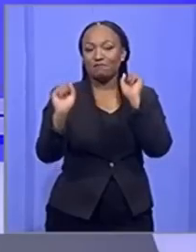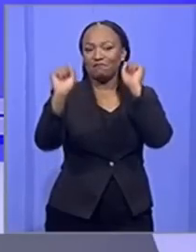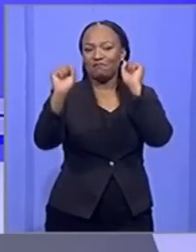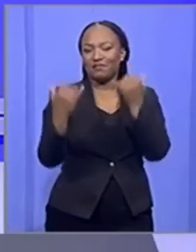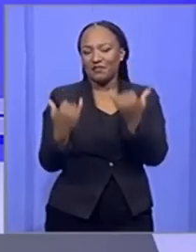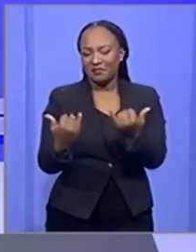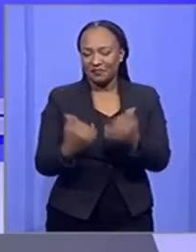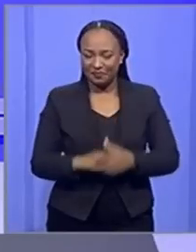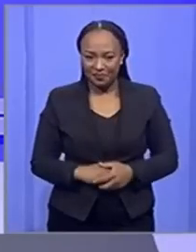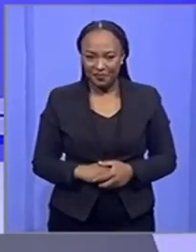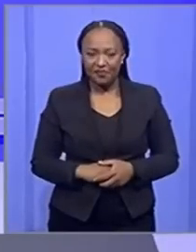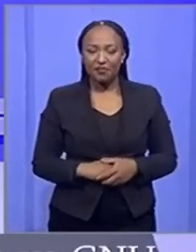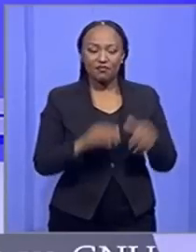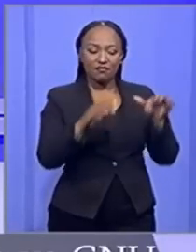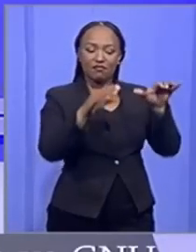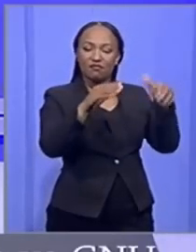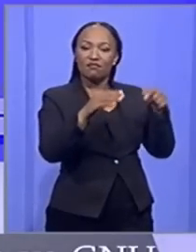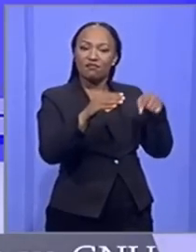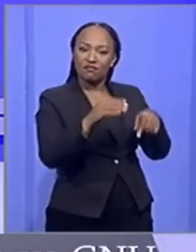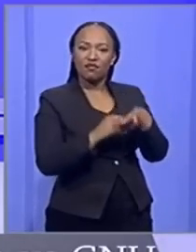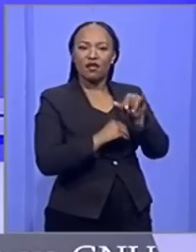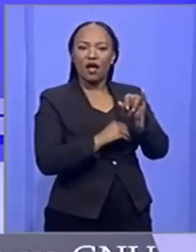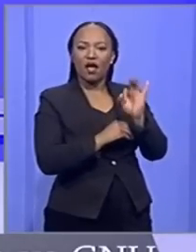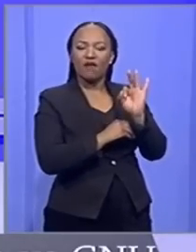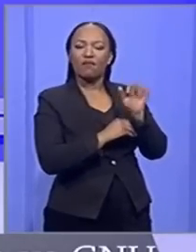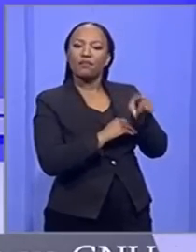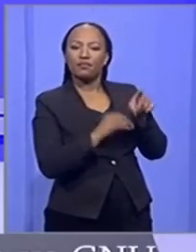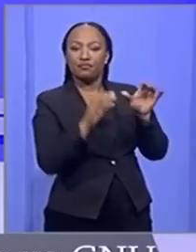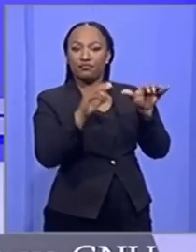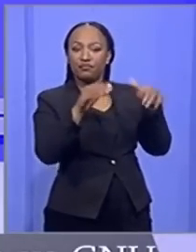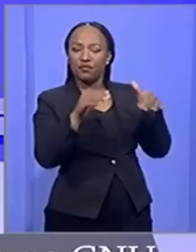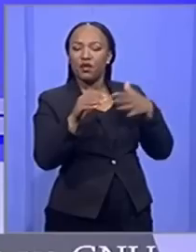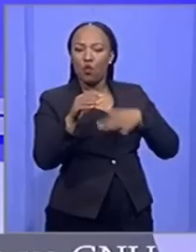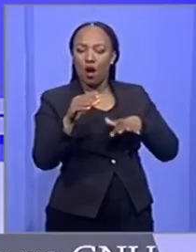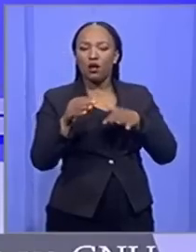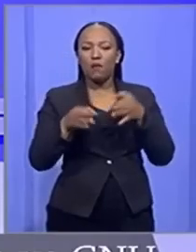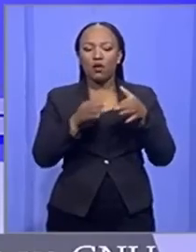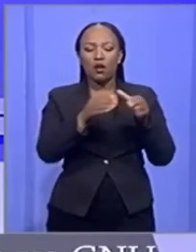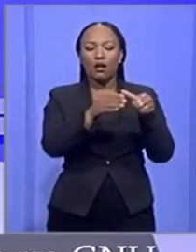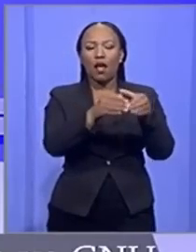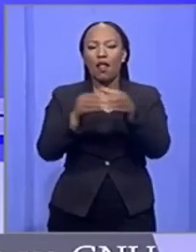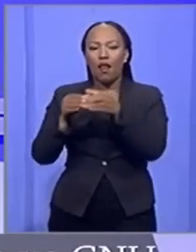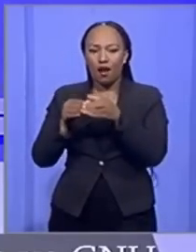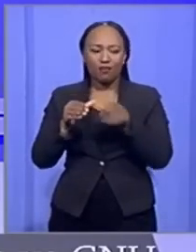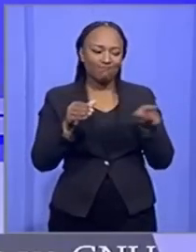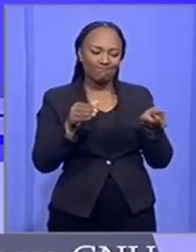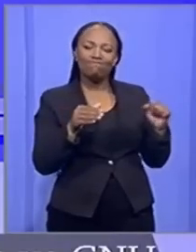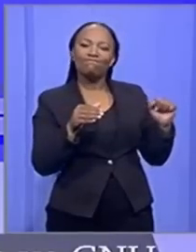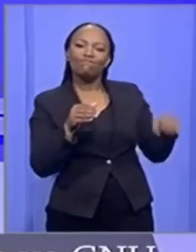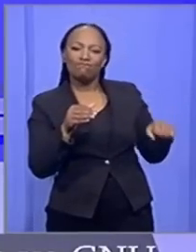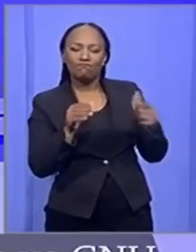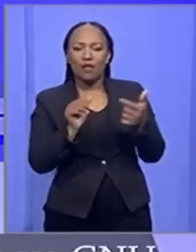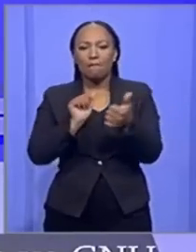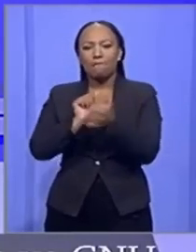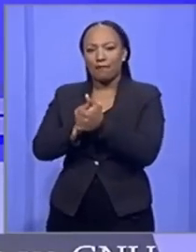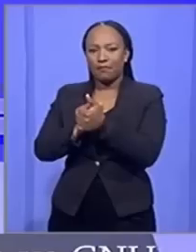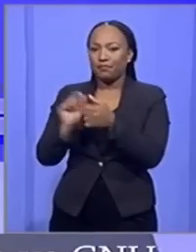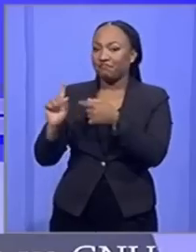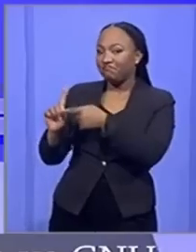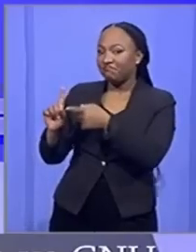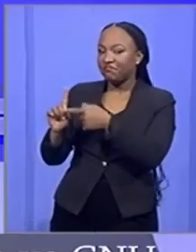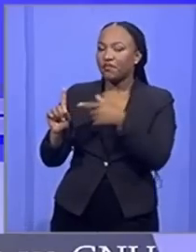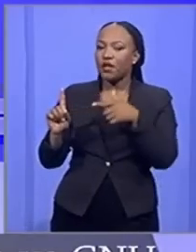rego. IFP e tšere sephetho sa go ba karolo ya mmuši wa botee bja setšhaba a ke mantšu wa moetapele wa mokgatlo oo